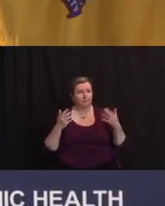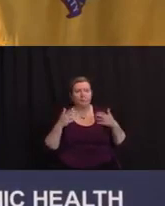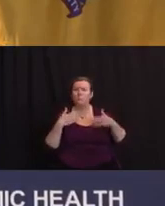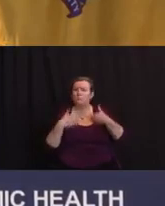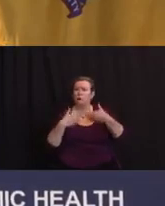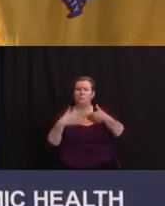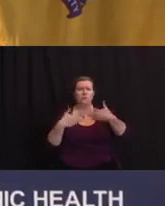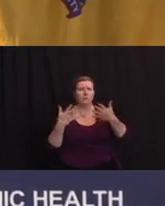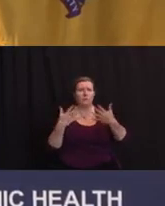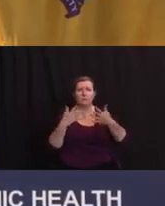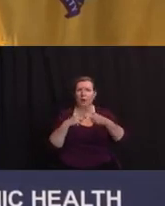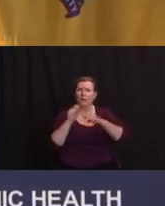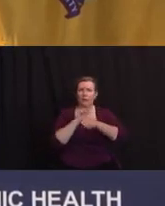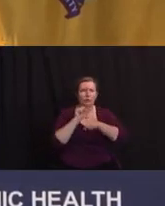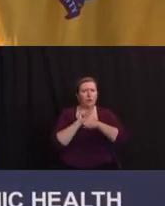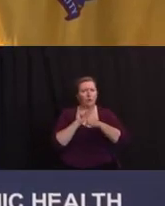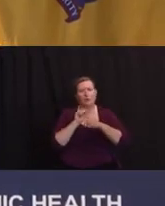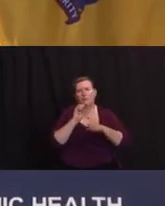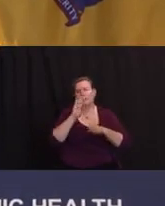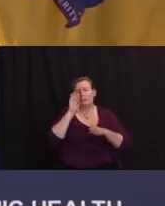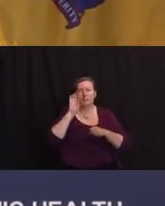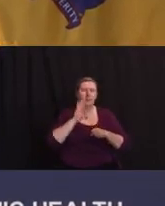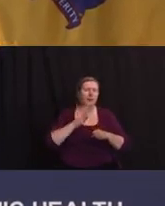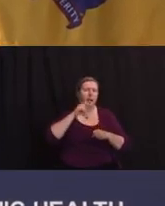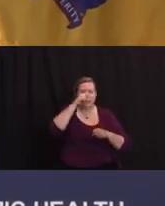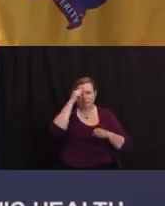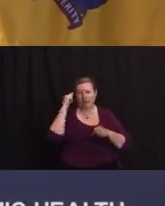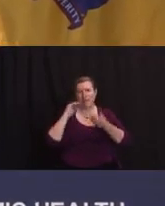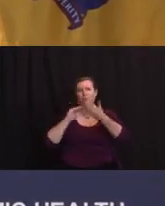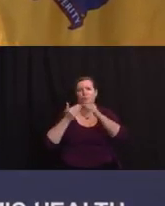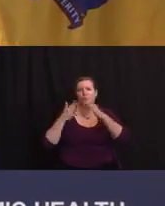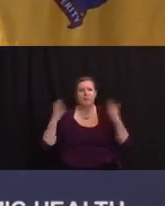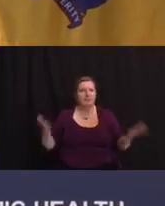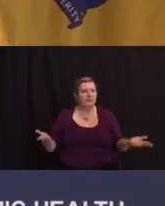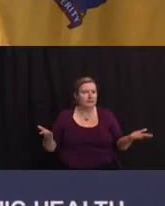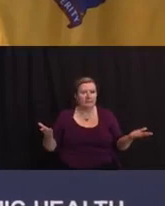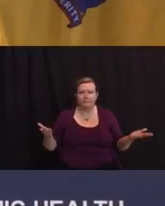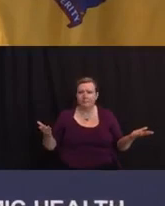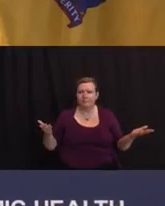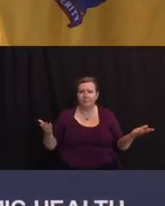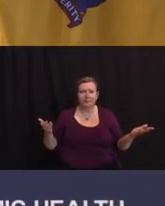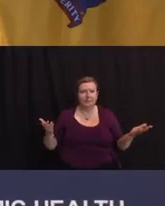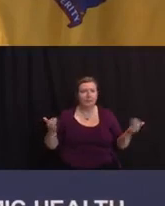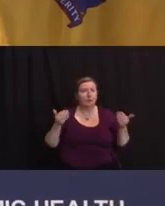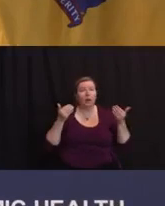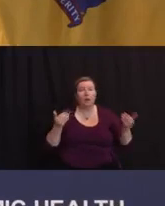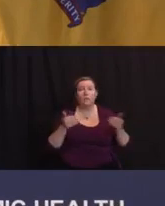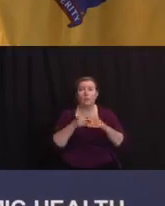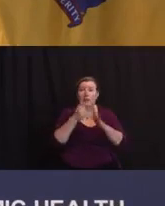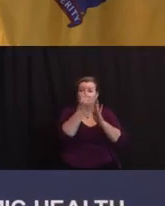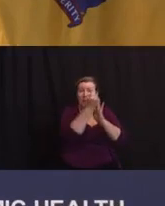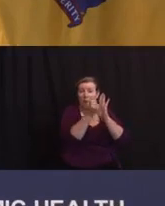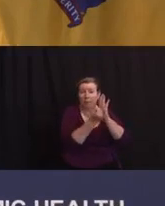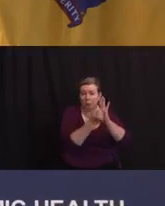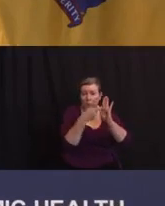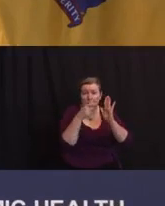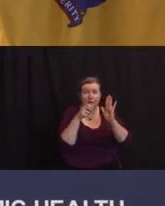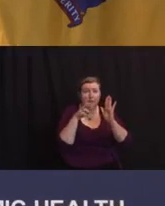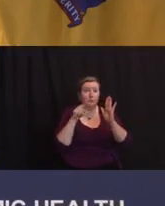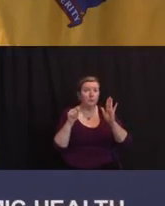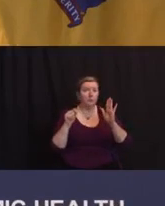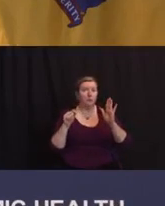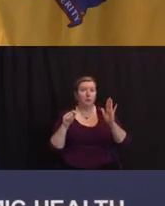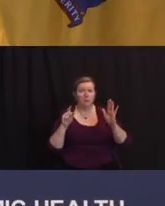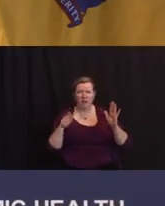brown communities. And I don't want to sign up. I suspect Judy and Ed and Pat would be similarly minded to something which even